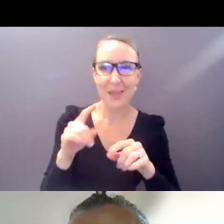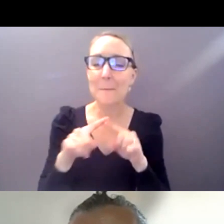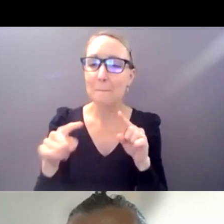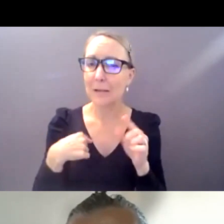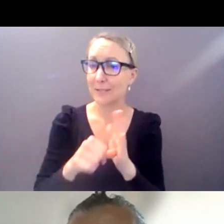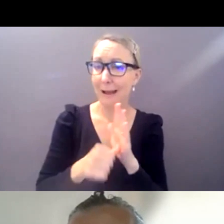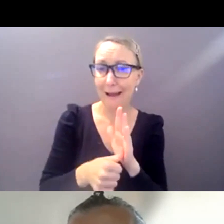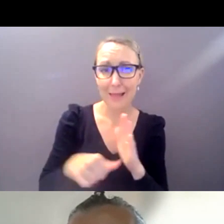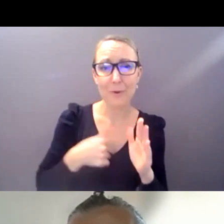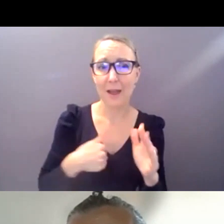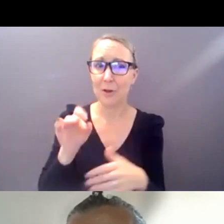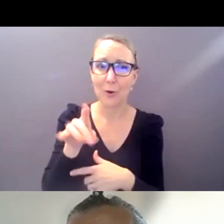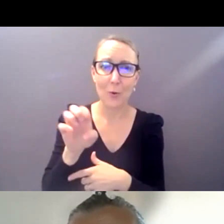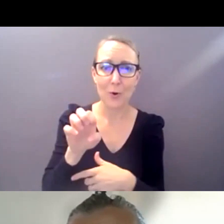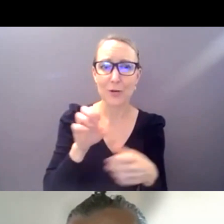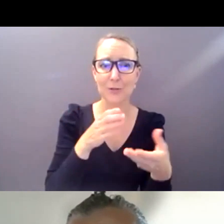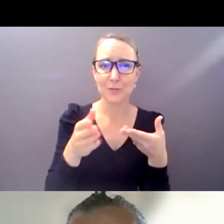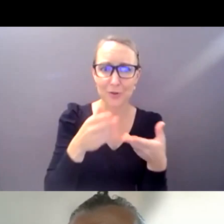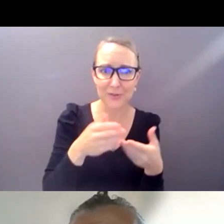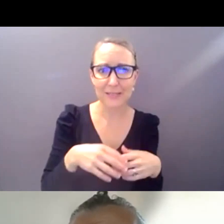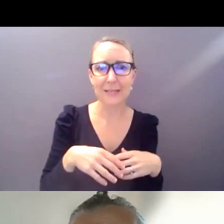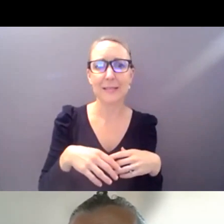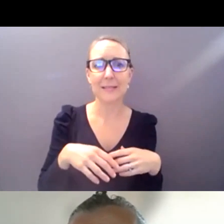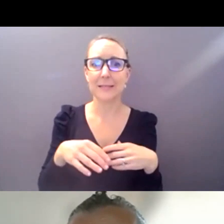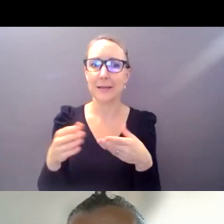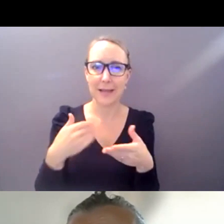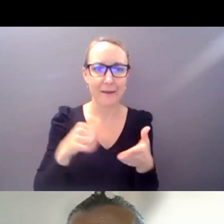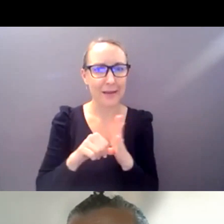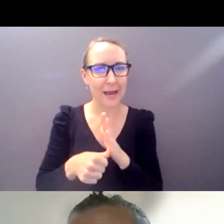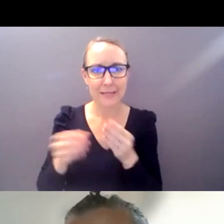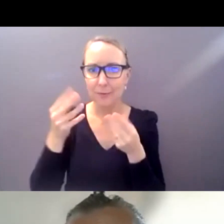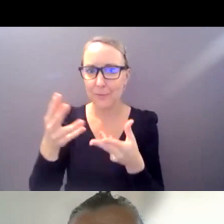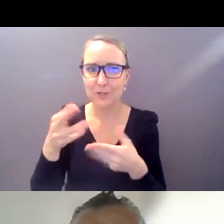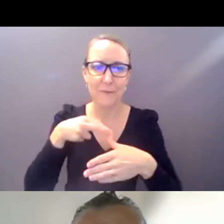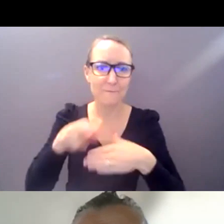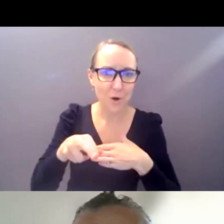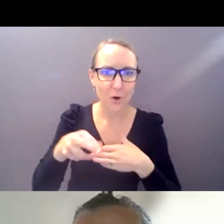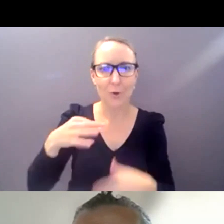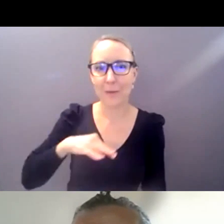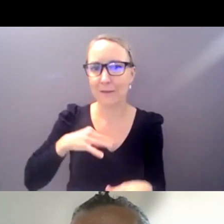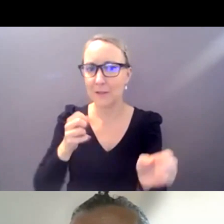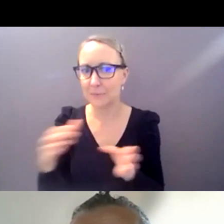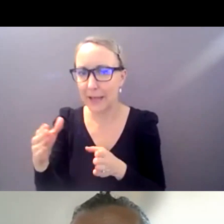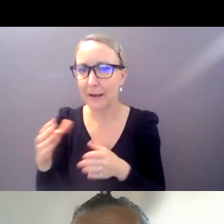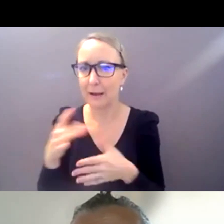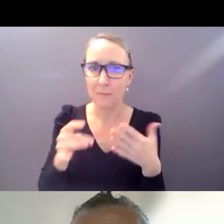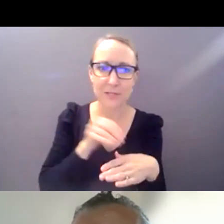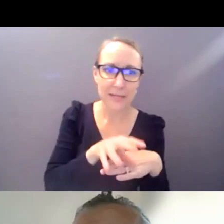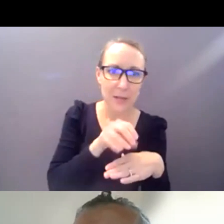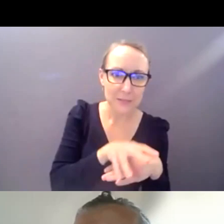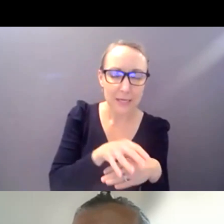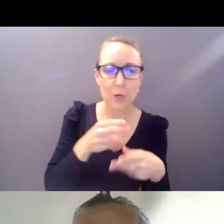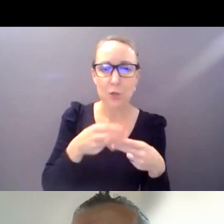of ADRC, enhanced information and referral, benefits planning or options counseling, short-term service